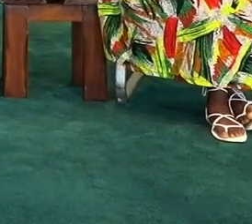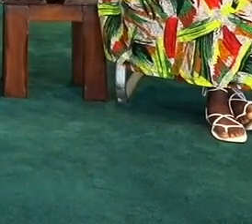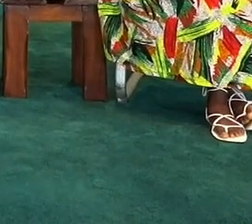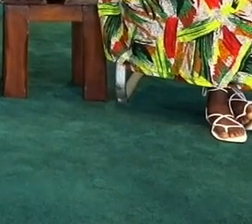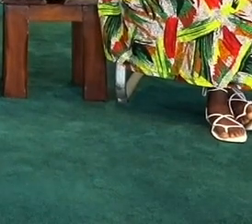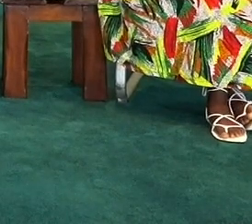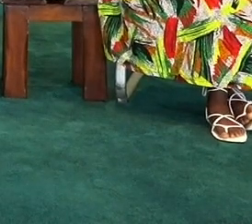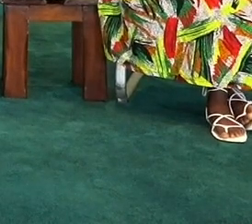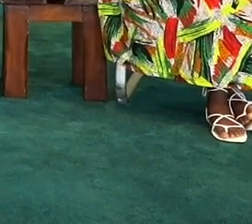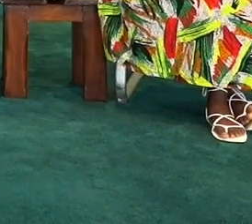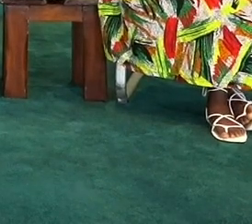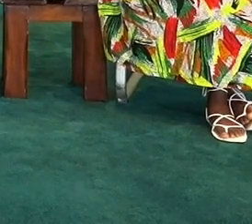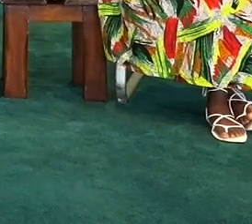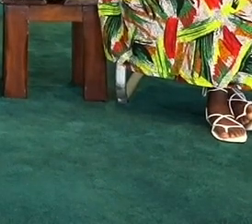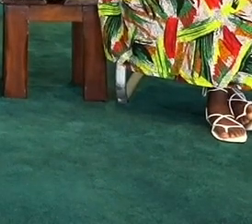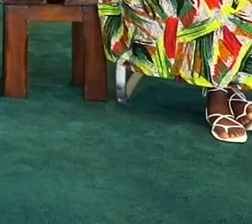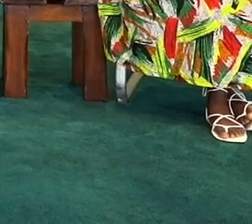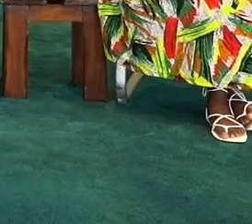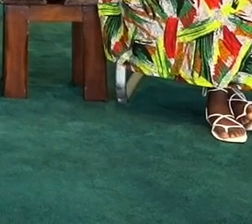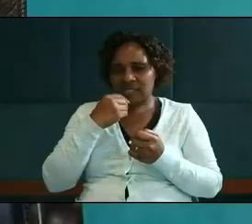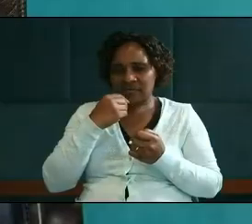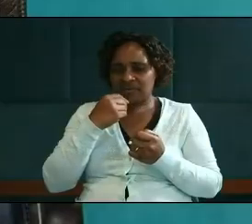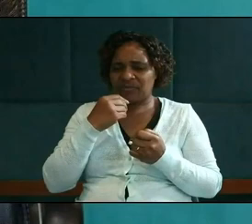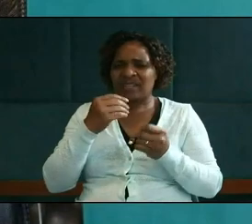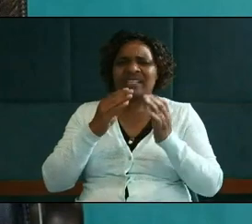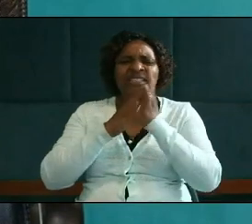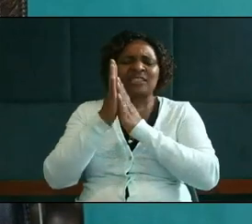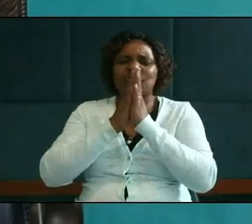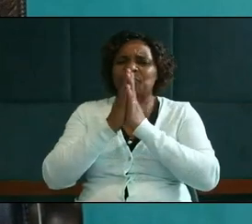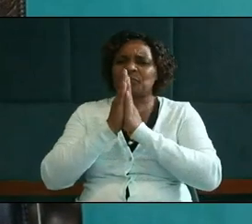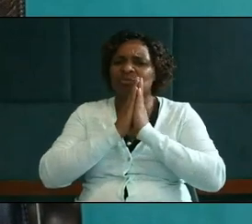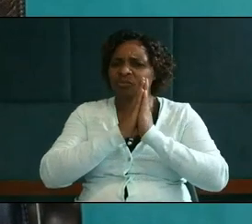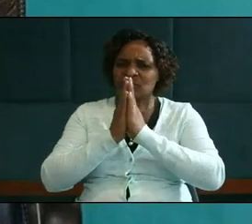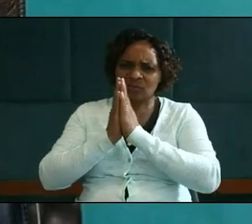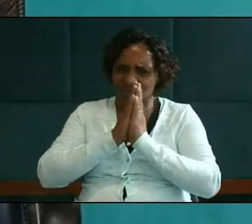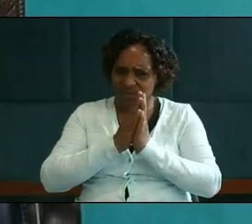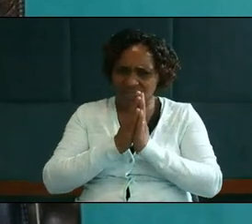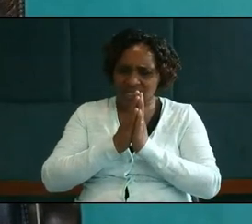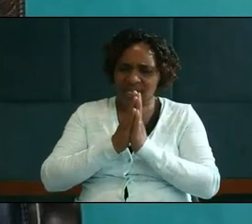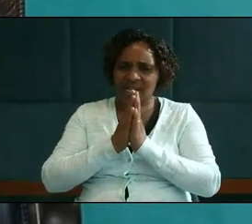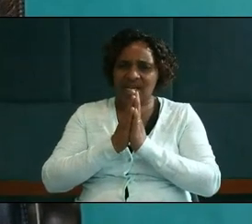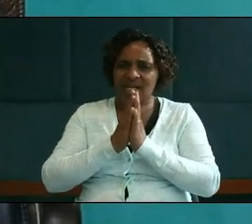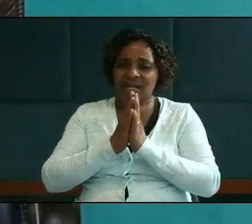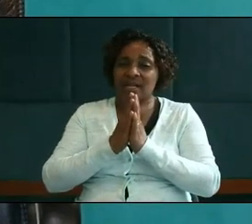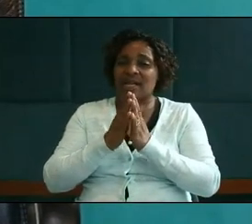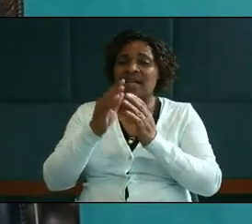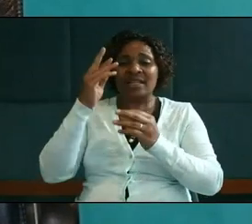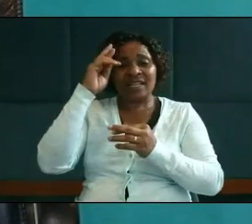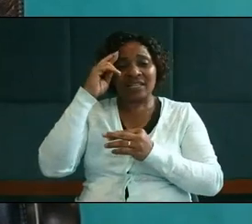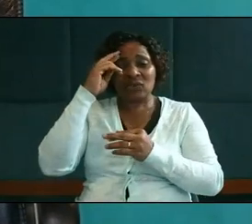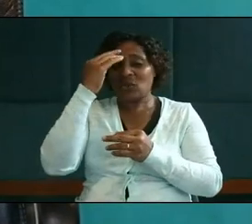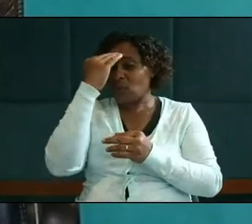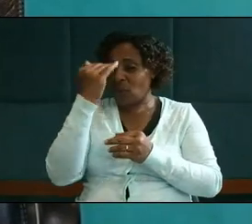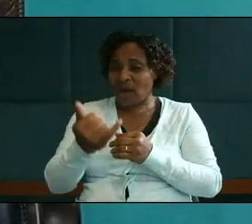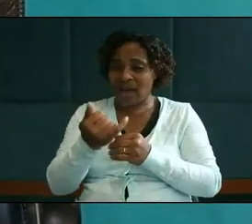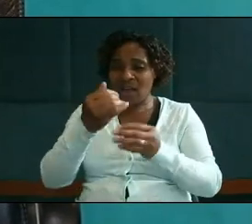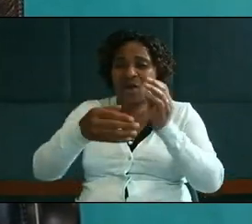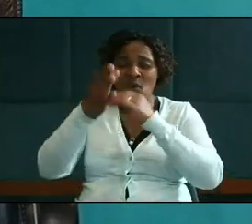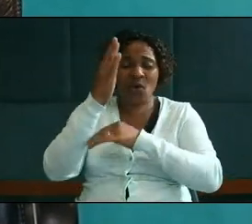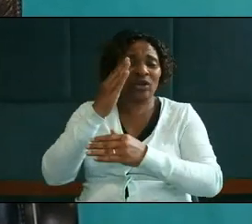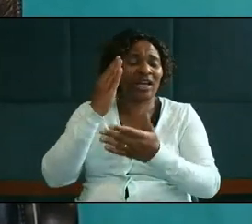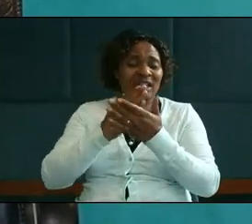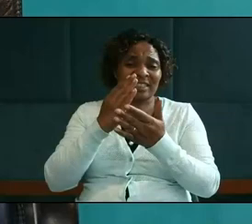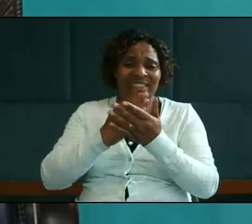Boys. And this is a very interesting story because I just want you to think with me. The reason why God